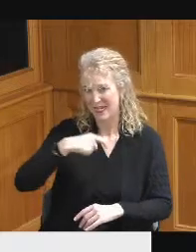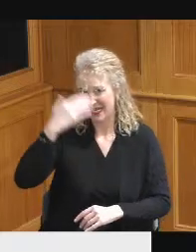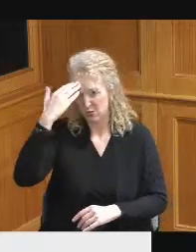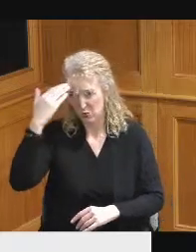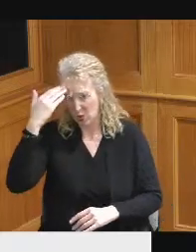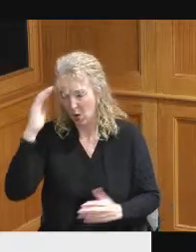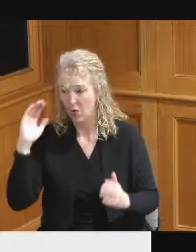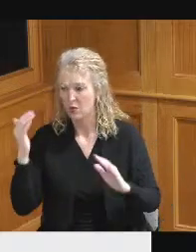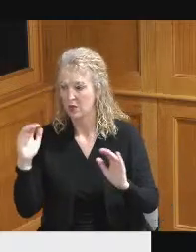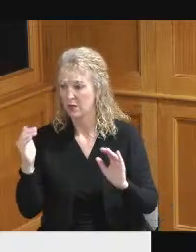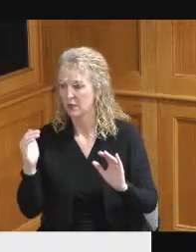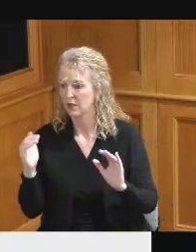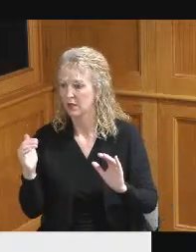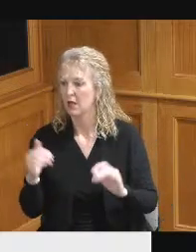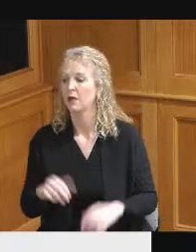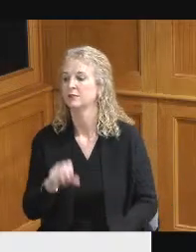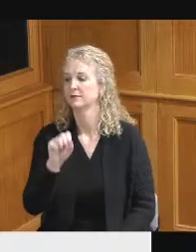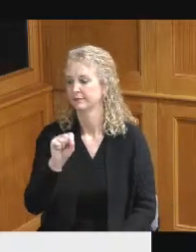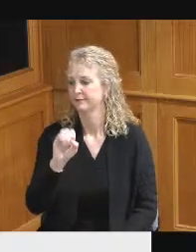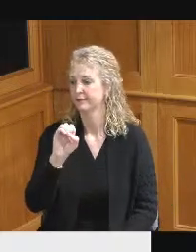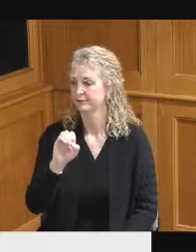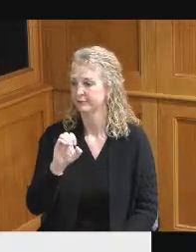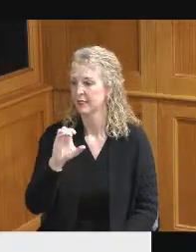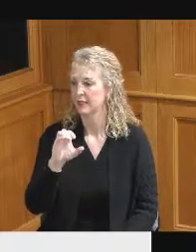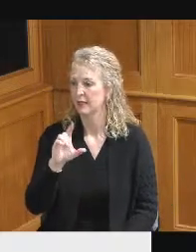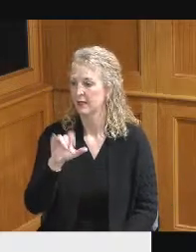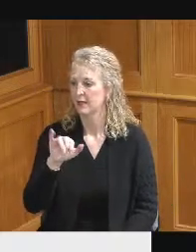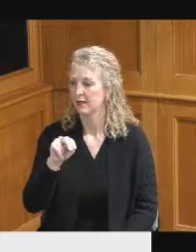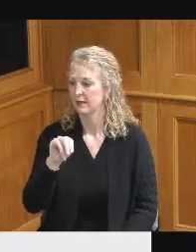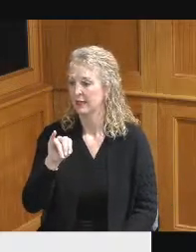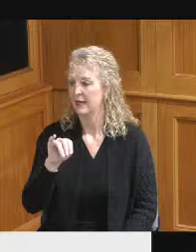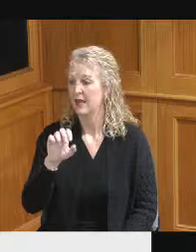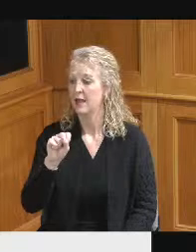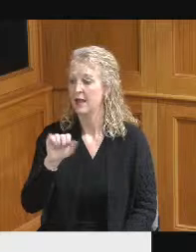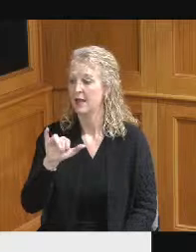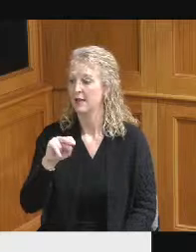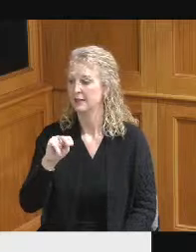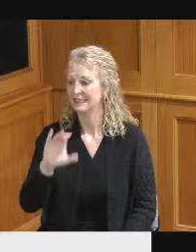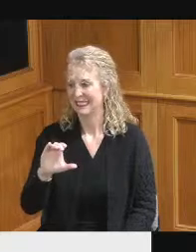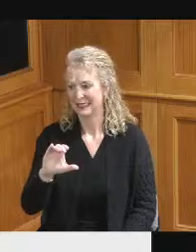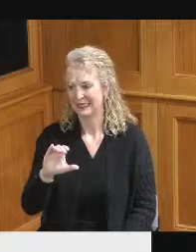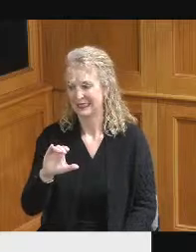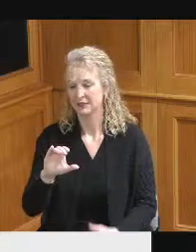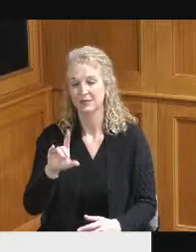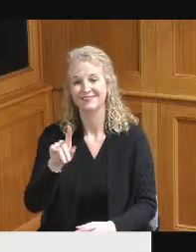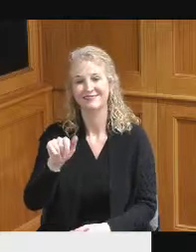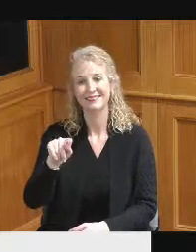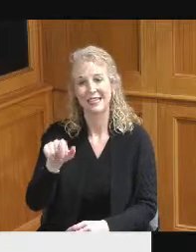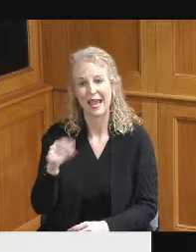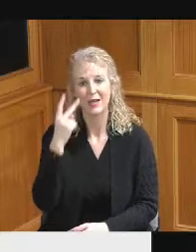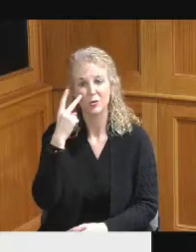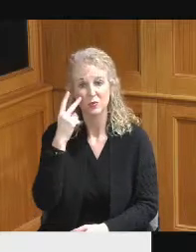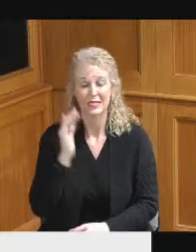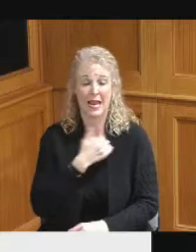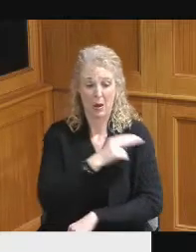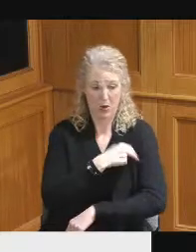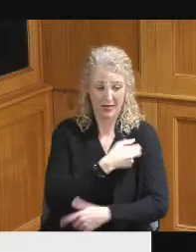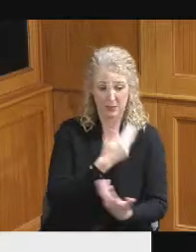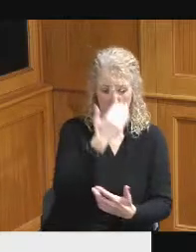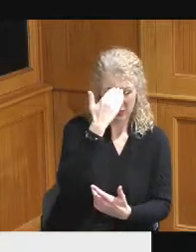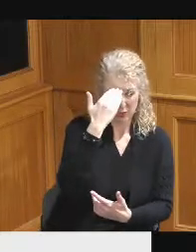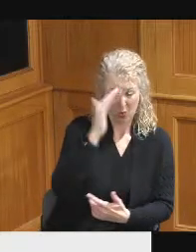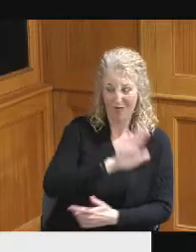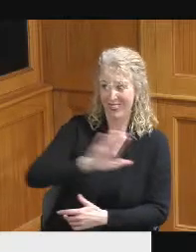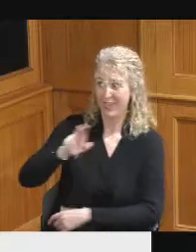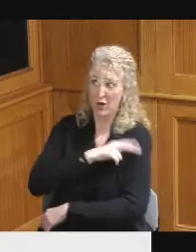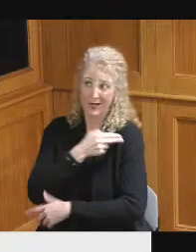can submit. The hospitals, as expected, can submit more data than what CliniSync can capture, so understanding what those gaps are and then doing the quality assurance